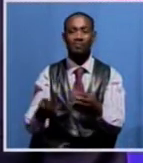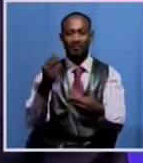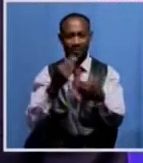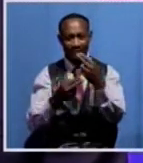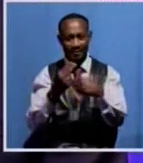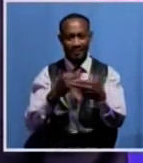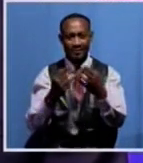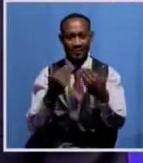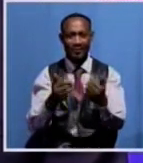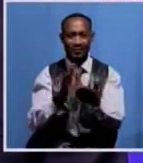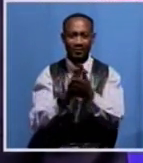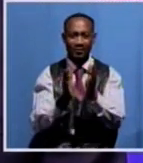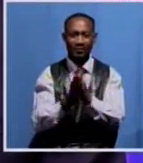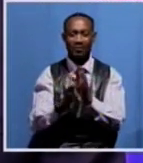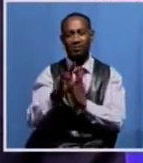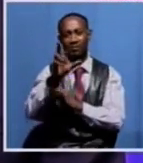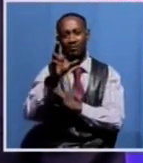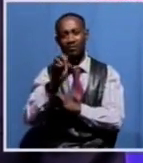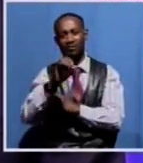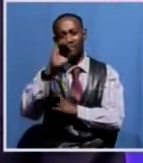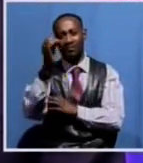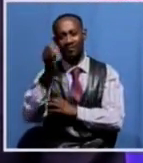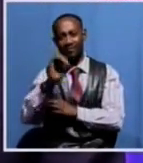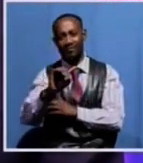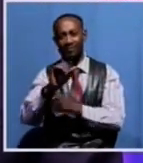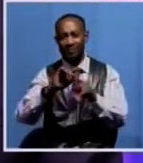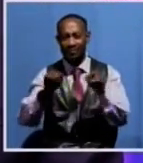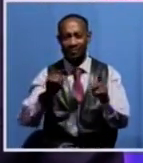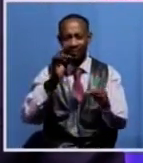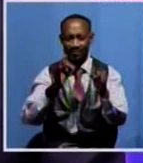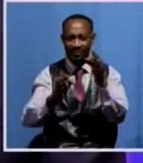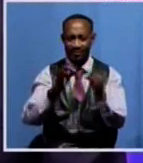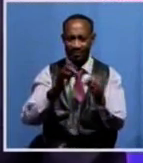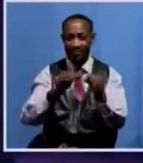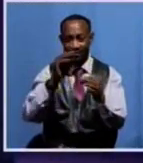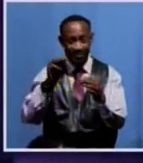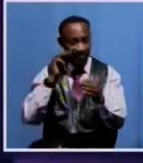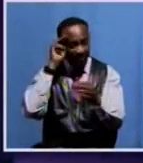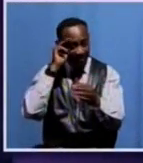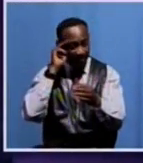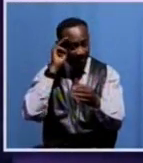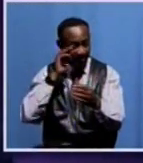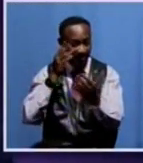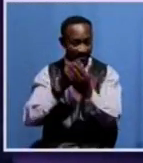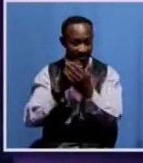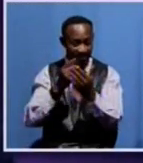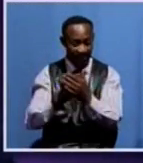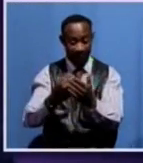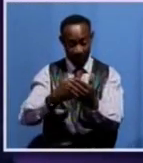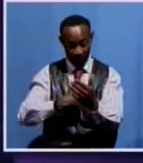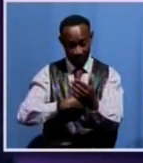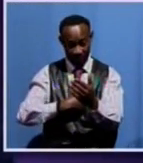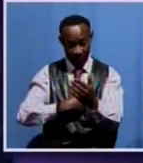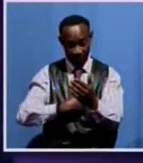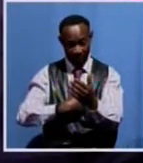around over 30%. So if the Ministry of Finance, if I as a Minister of Finance,